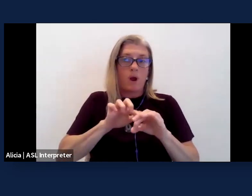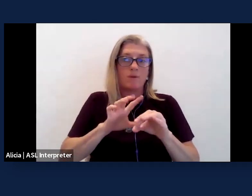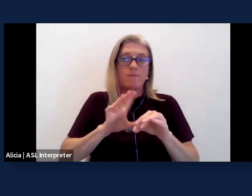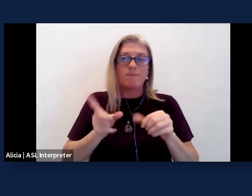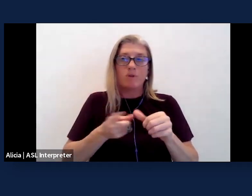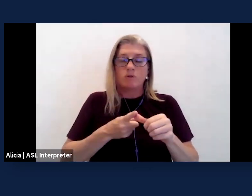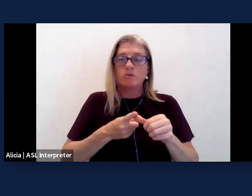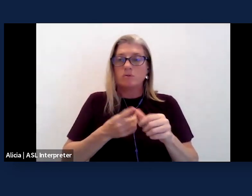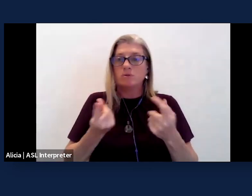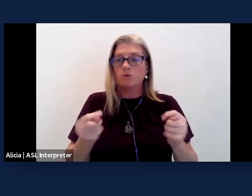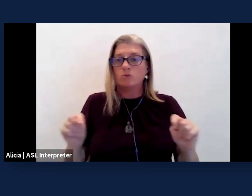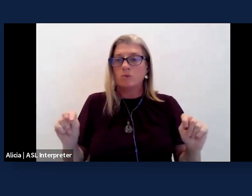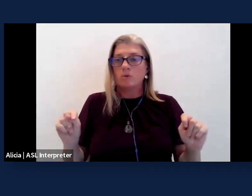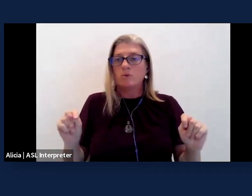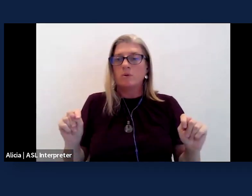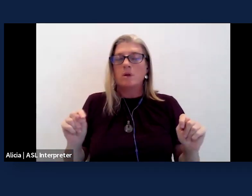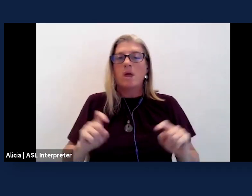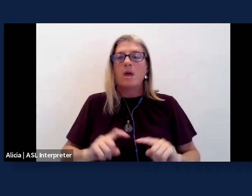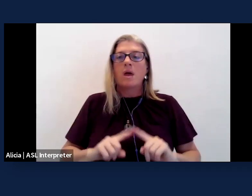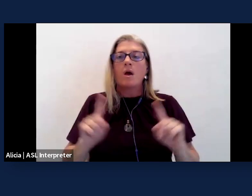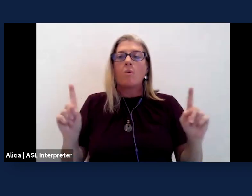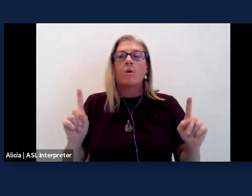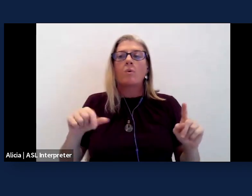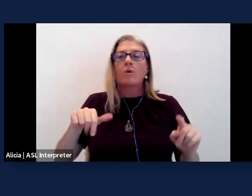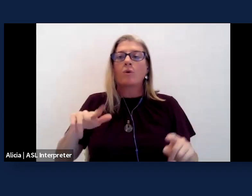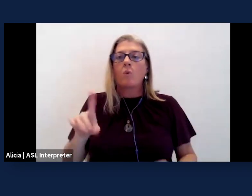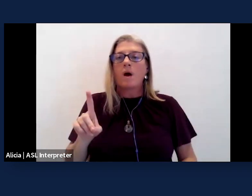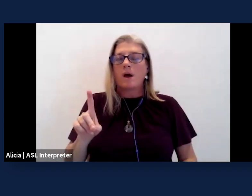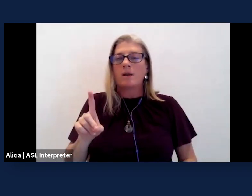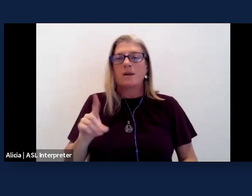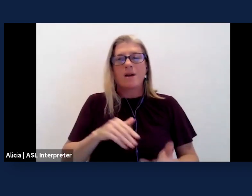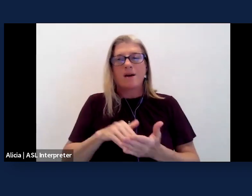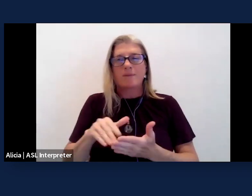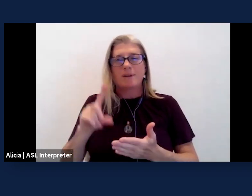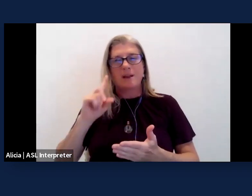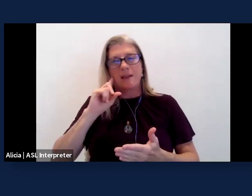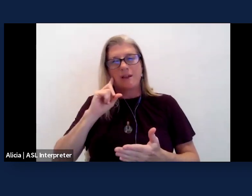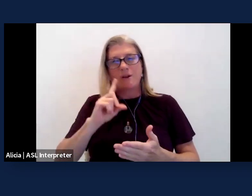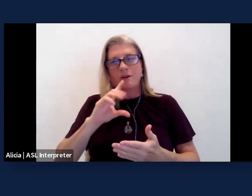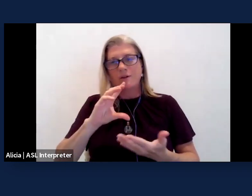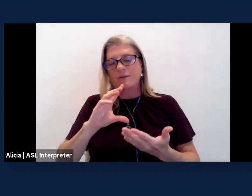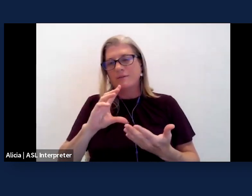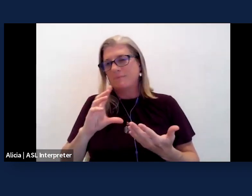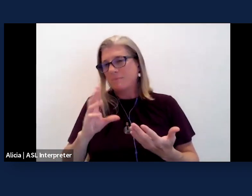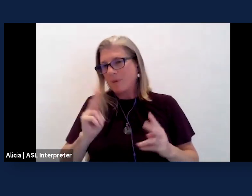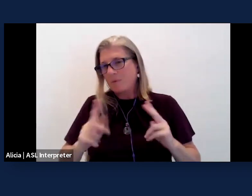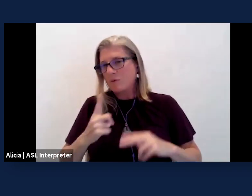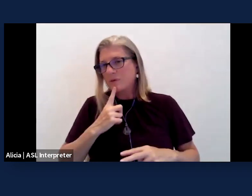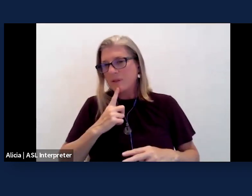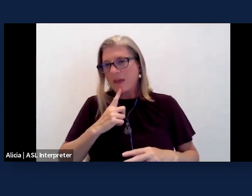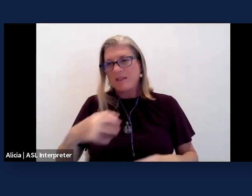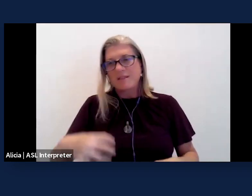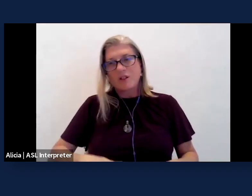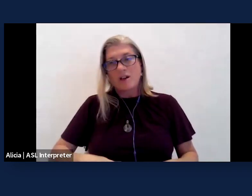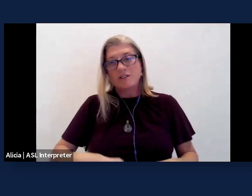However, in quadriplegia, I oftentimes hear guys tell me after they've gotten the colostomy, that's one of the better decisions